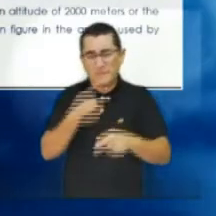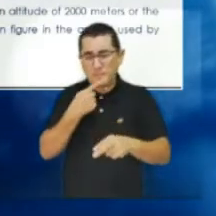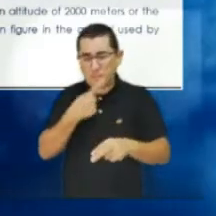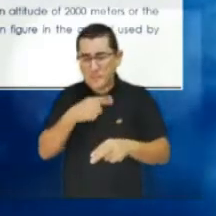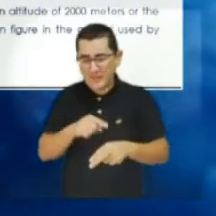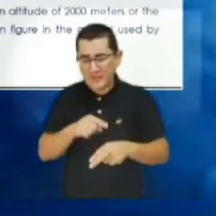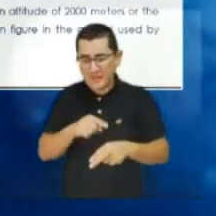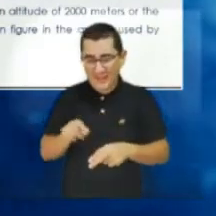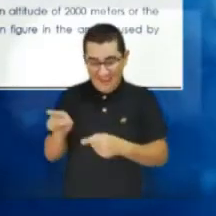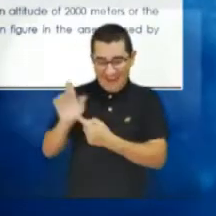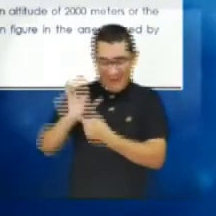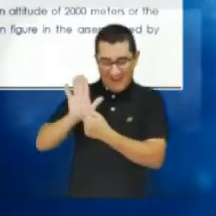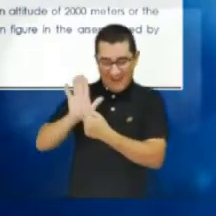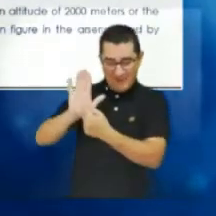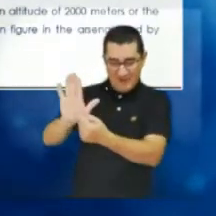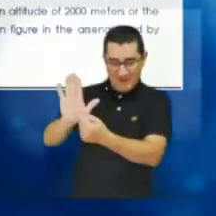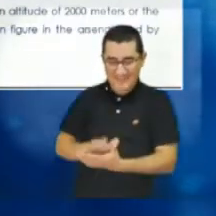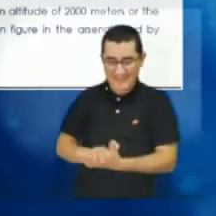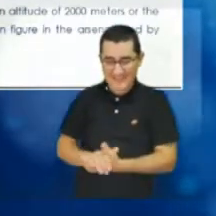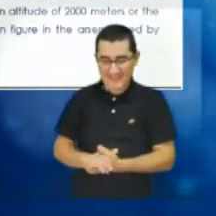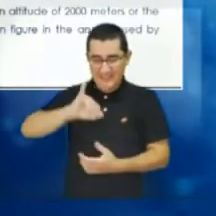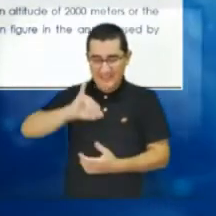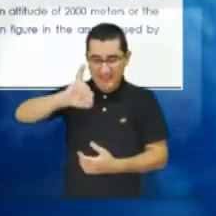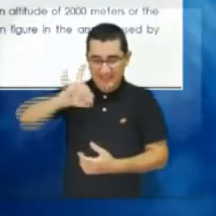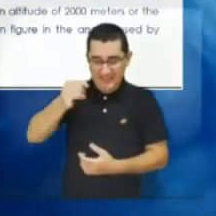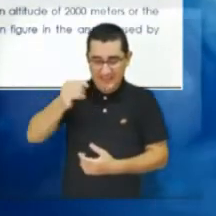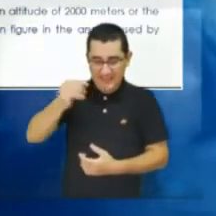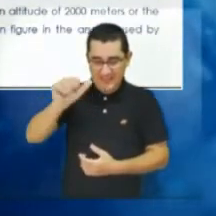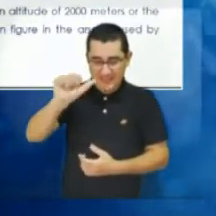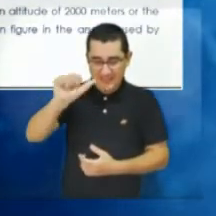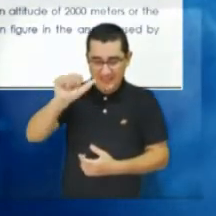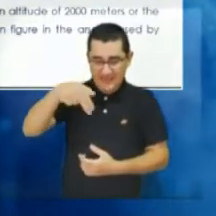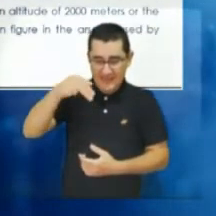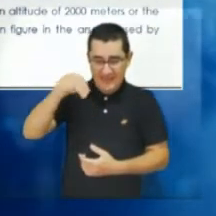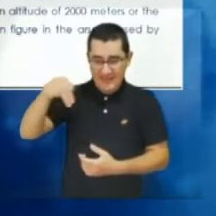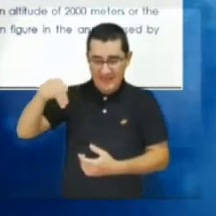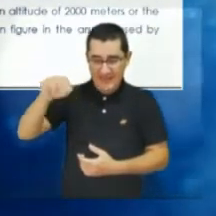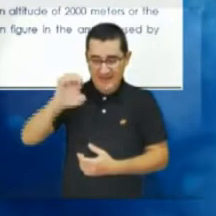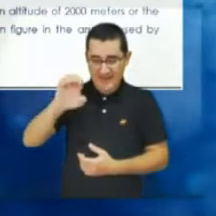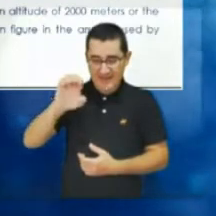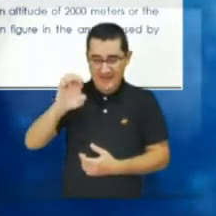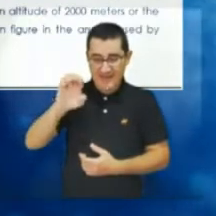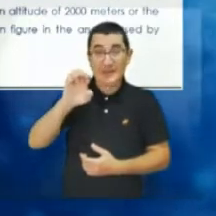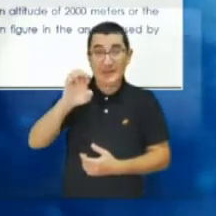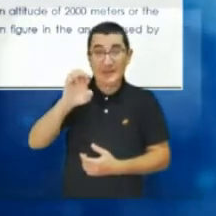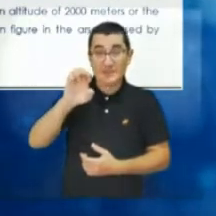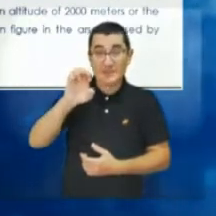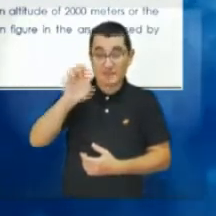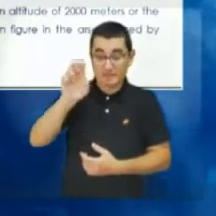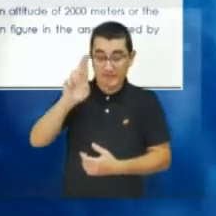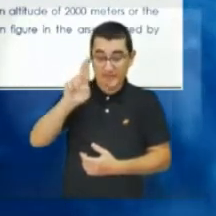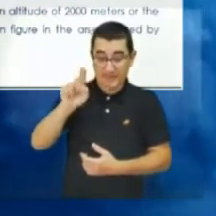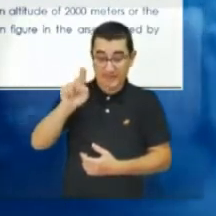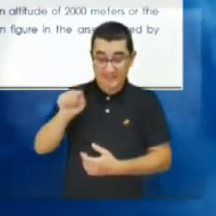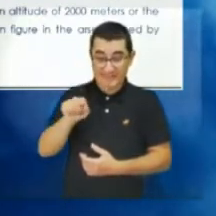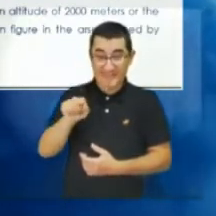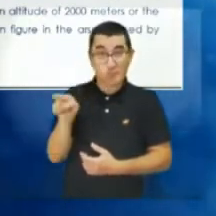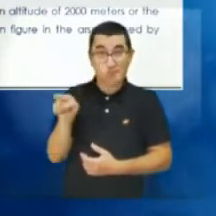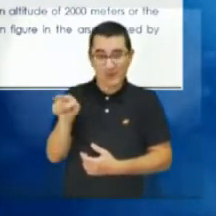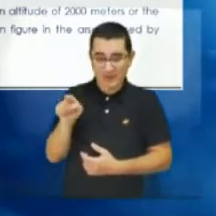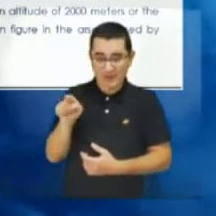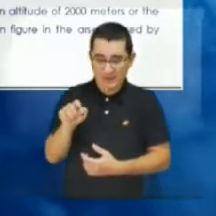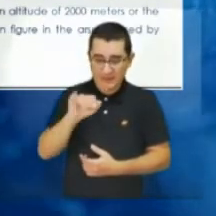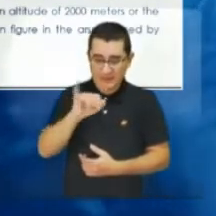wireless mobile communication jammers, that's GPS jammers. And this is really a real